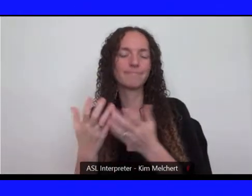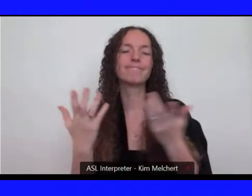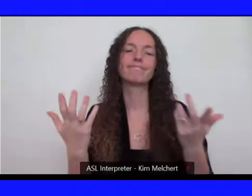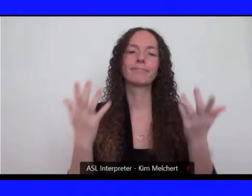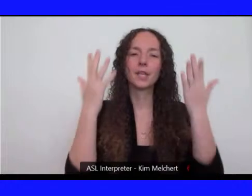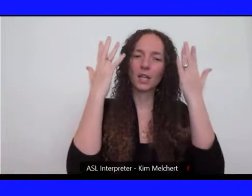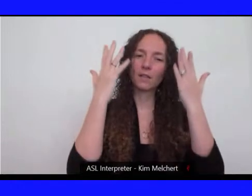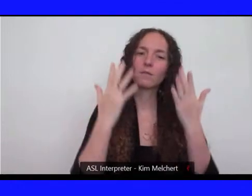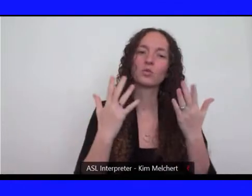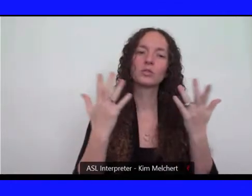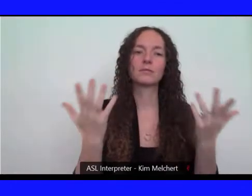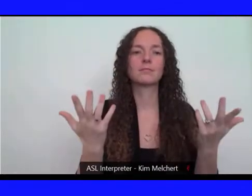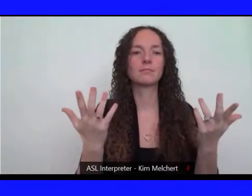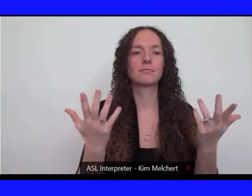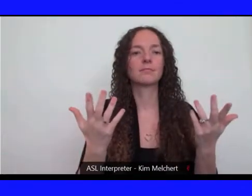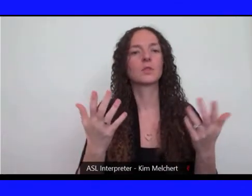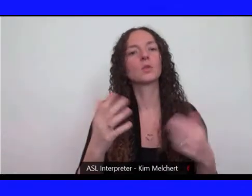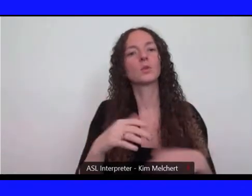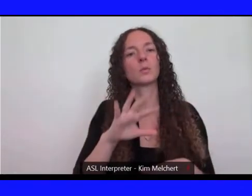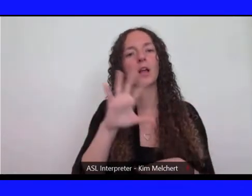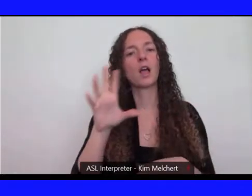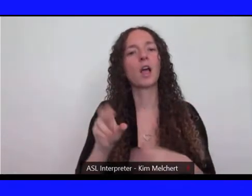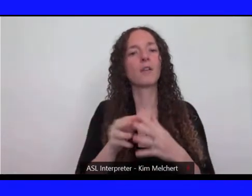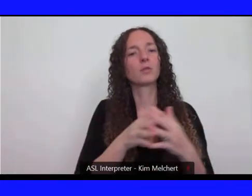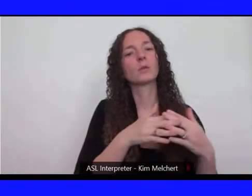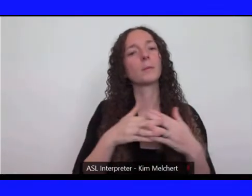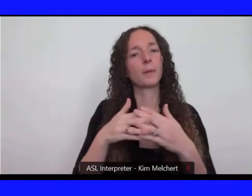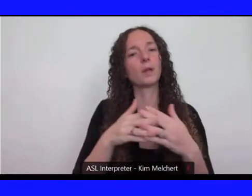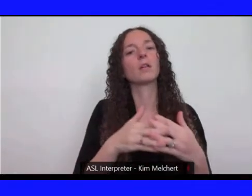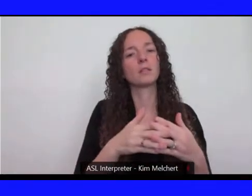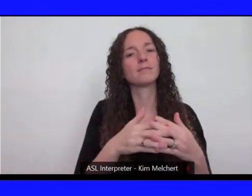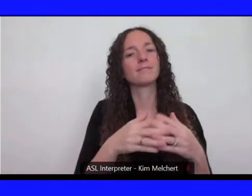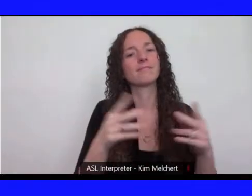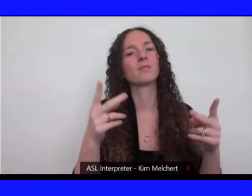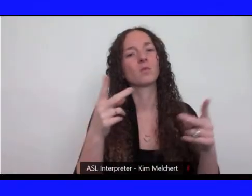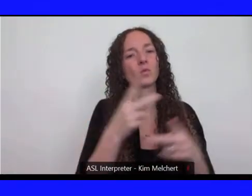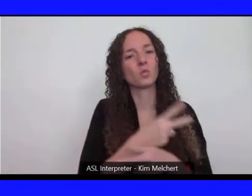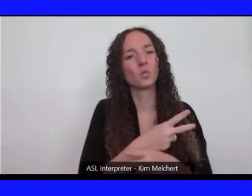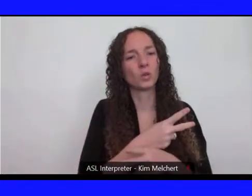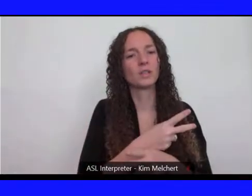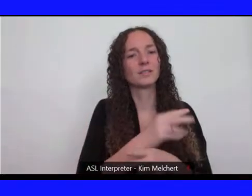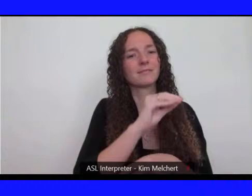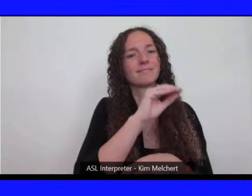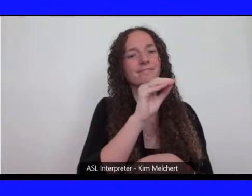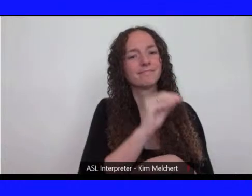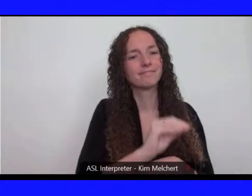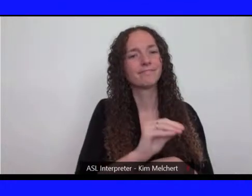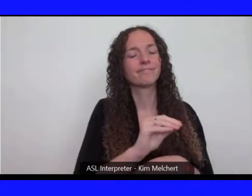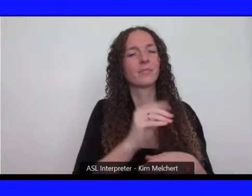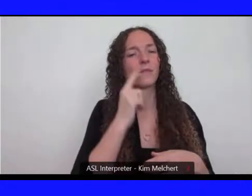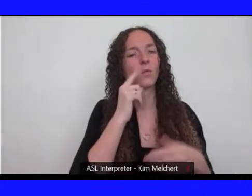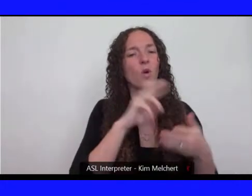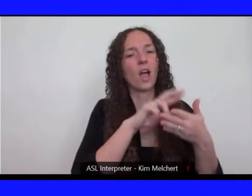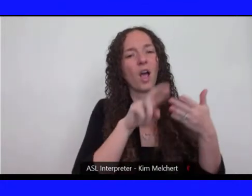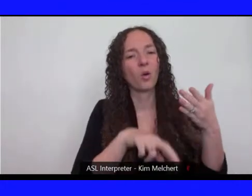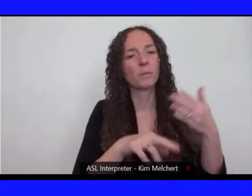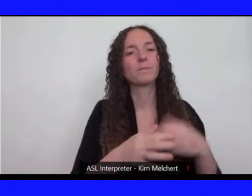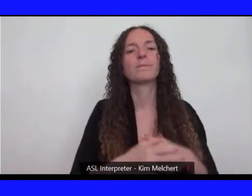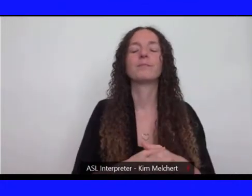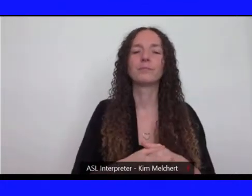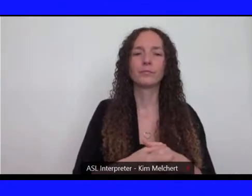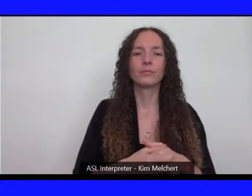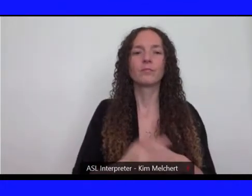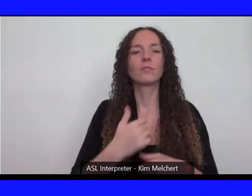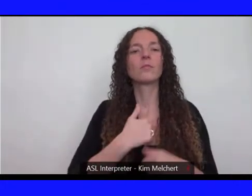much progress we can make on that. Having had these conversations with friends of the family who